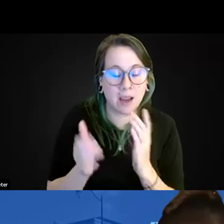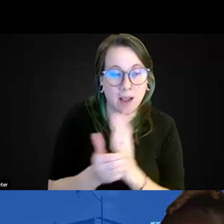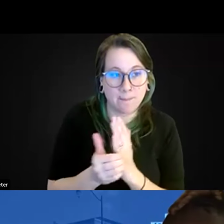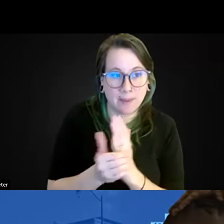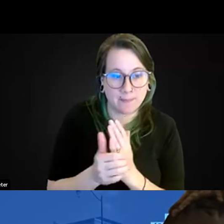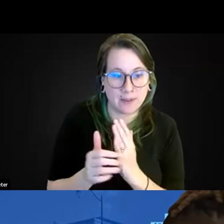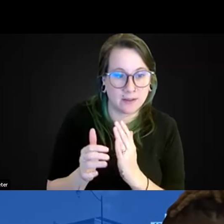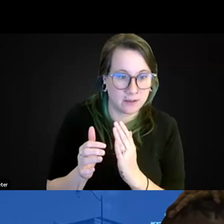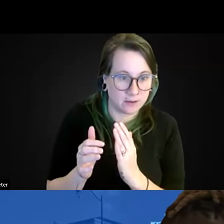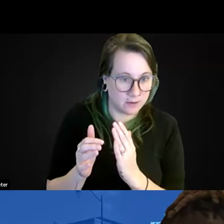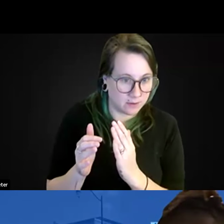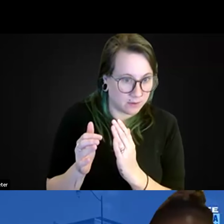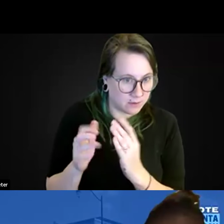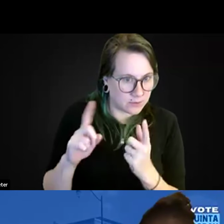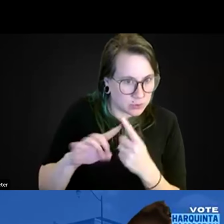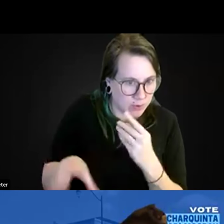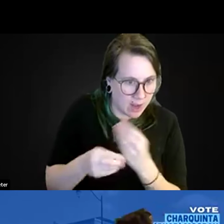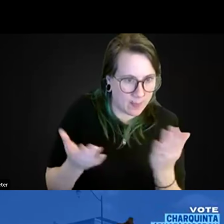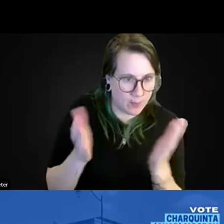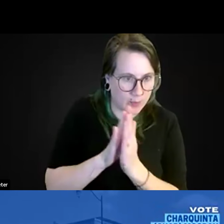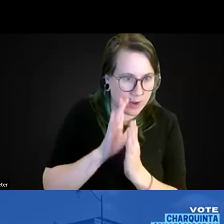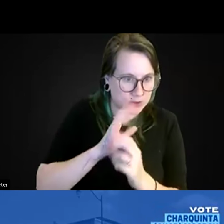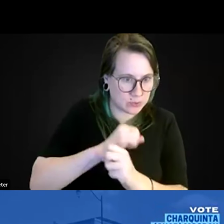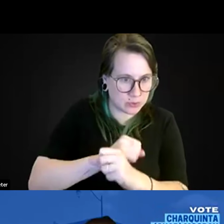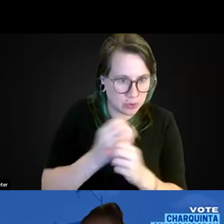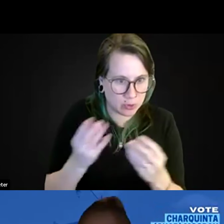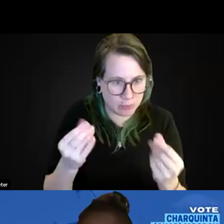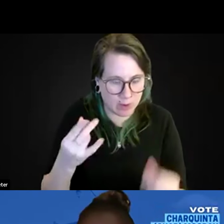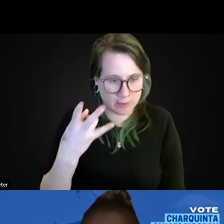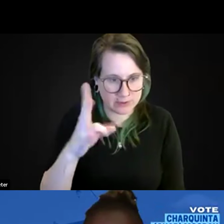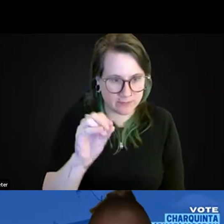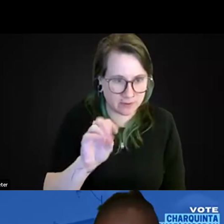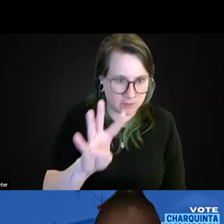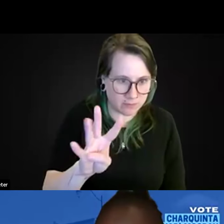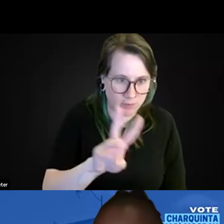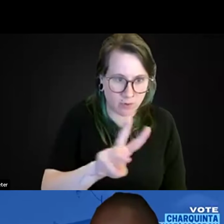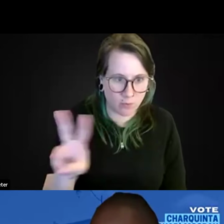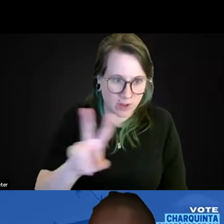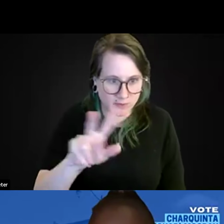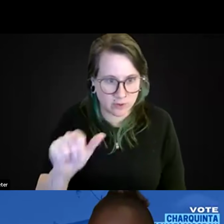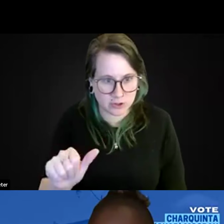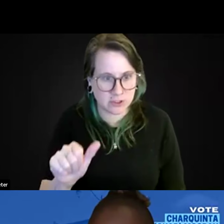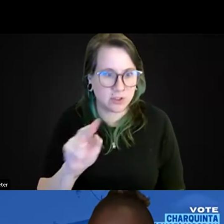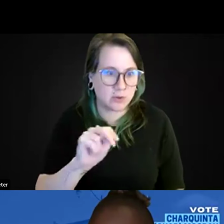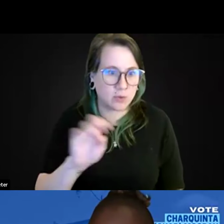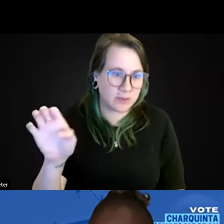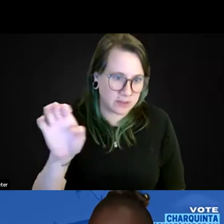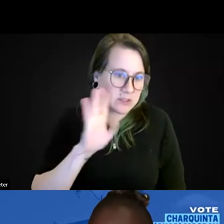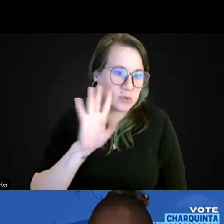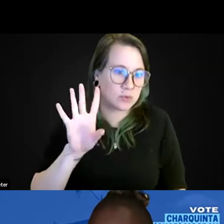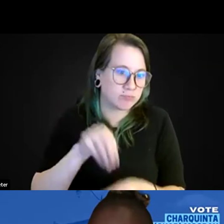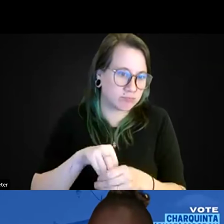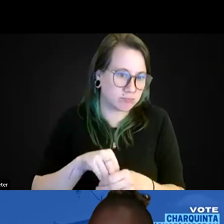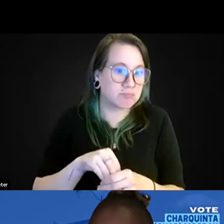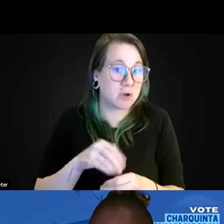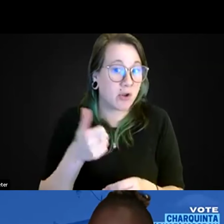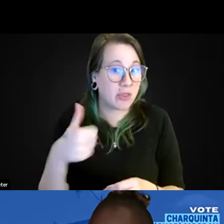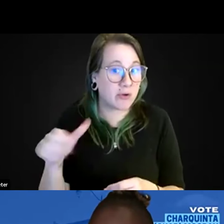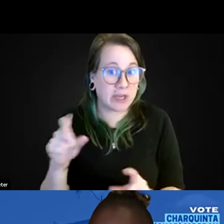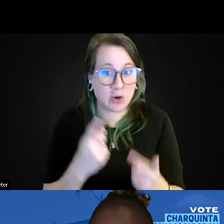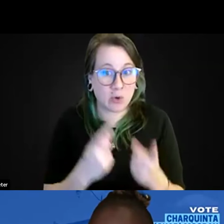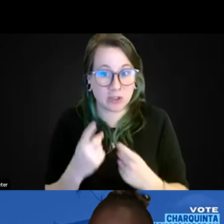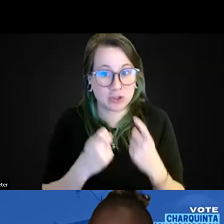West Virginia Avenue Northeast as a consent calendar item at the beginning of tonight's meeting. Are there any questions on the consent